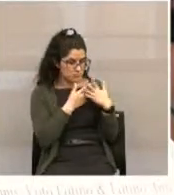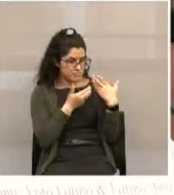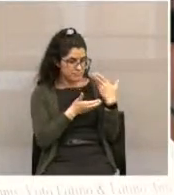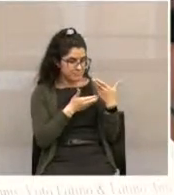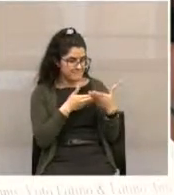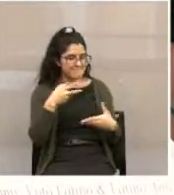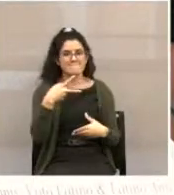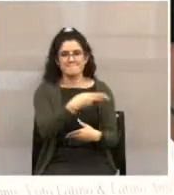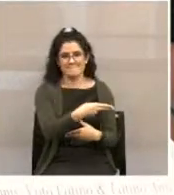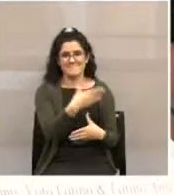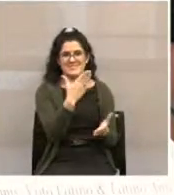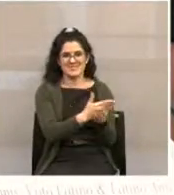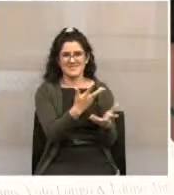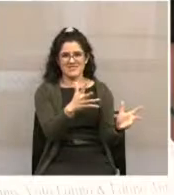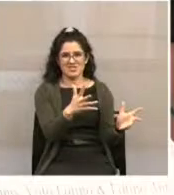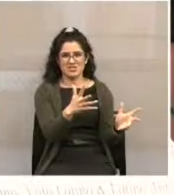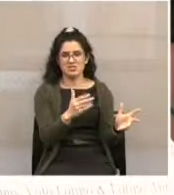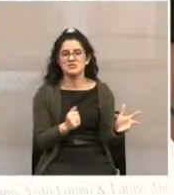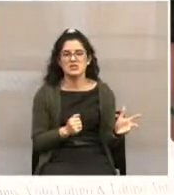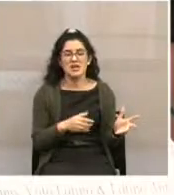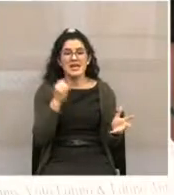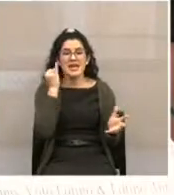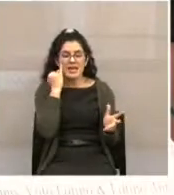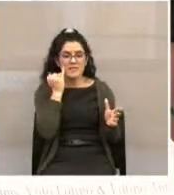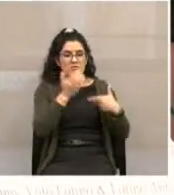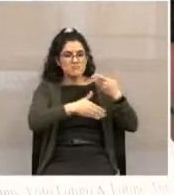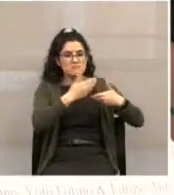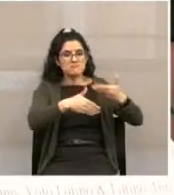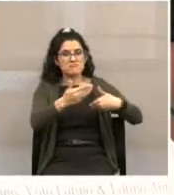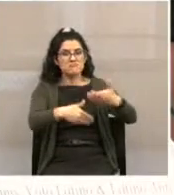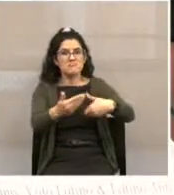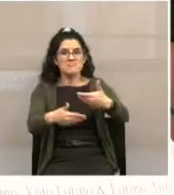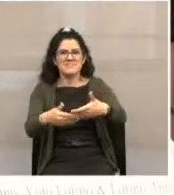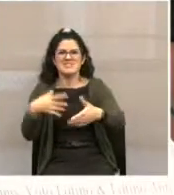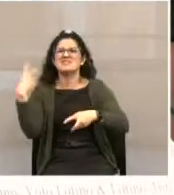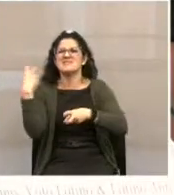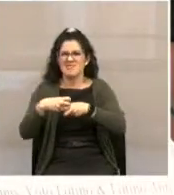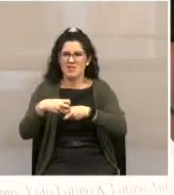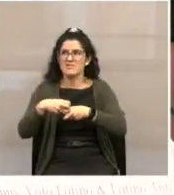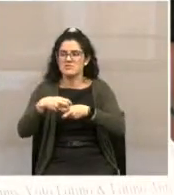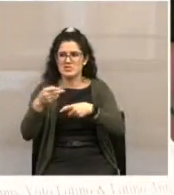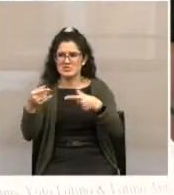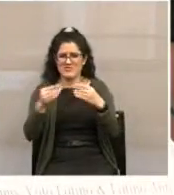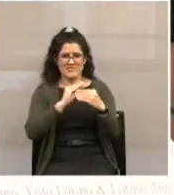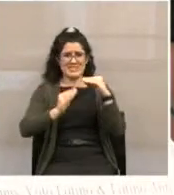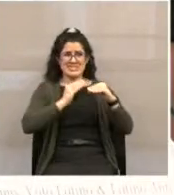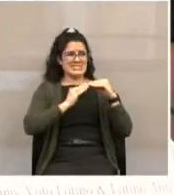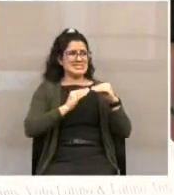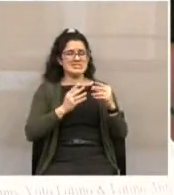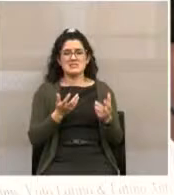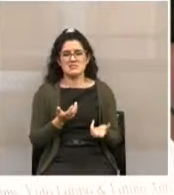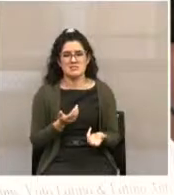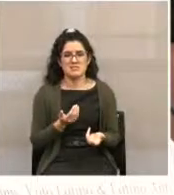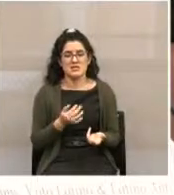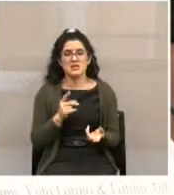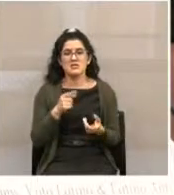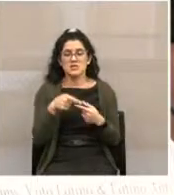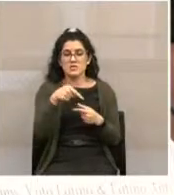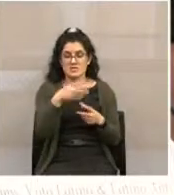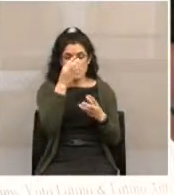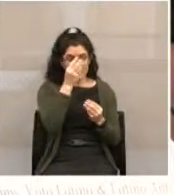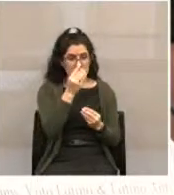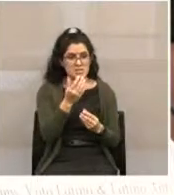further a disinformation narrative takes hold, the harder it is to combat, and the messages that you use to combat that disinformation